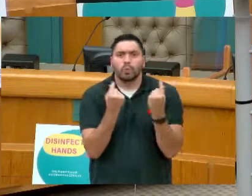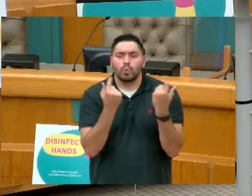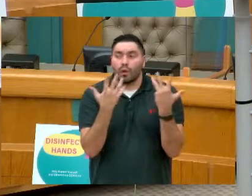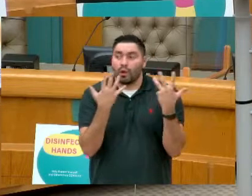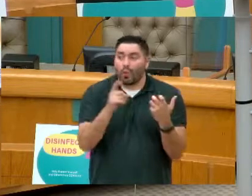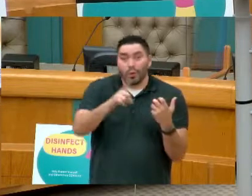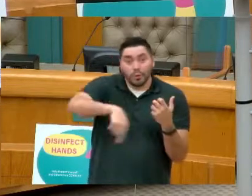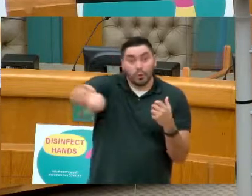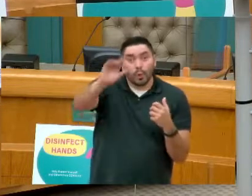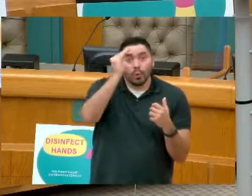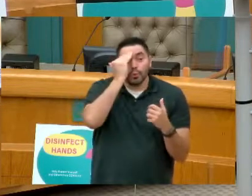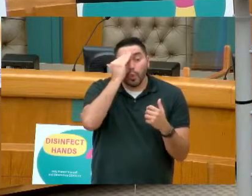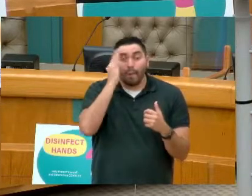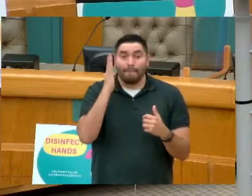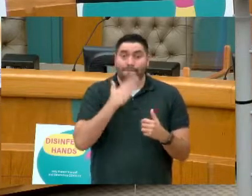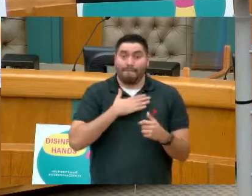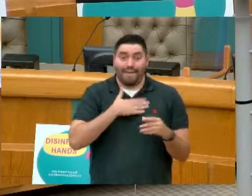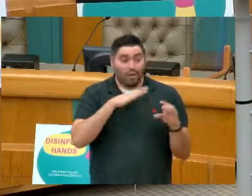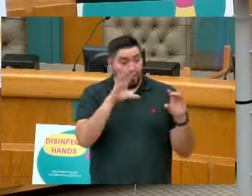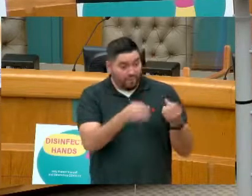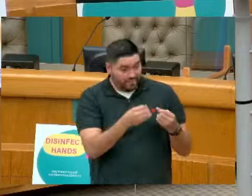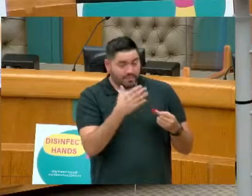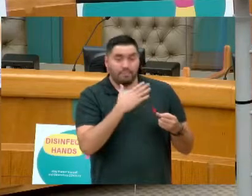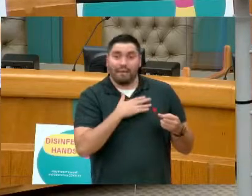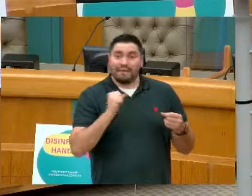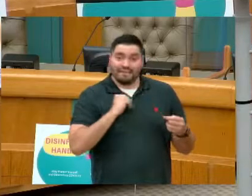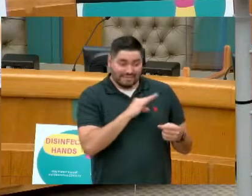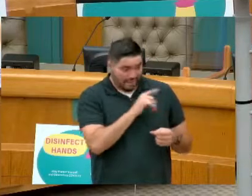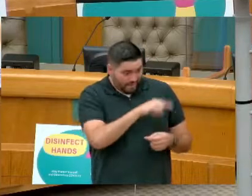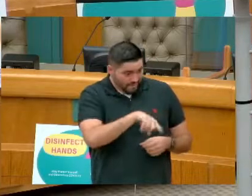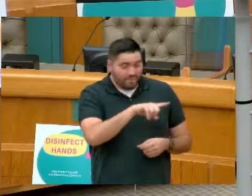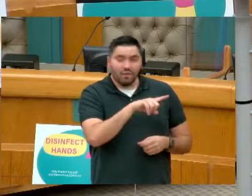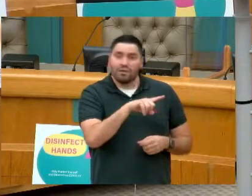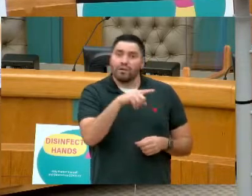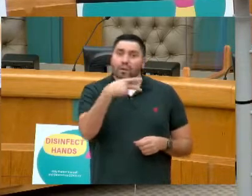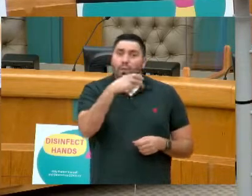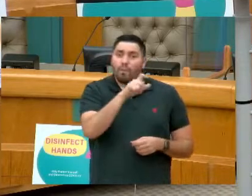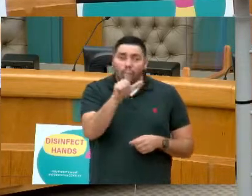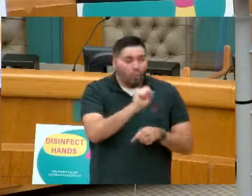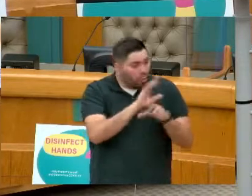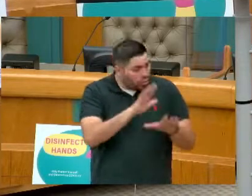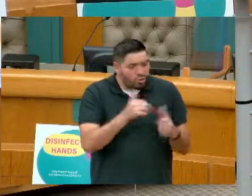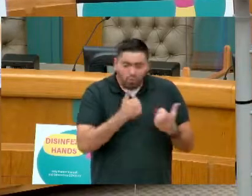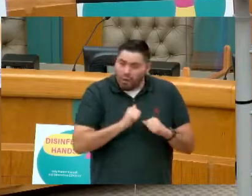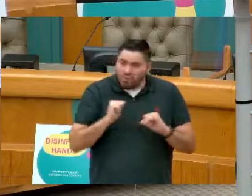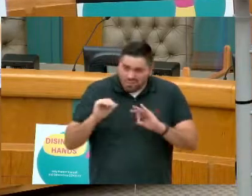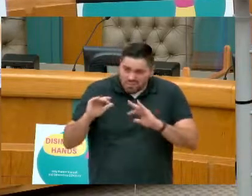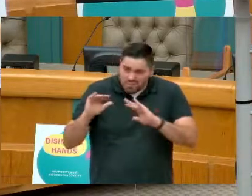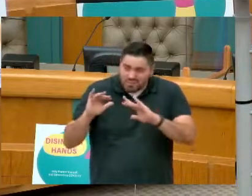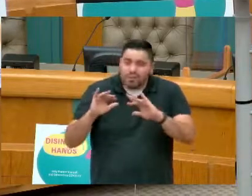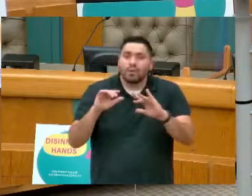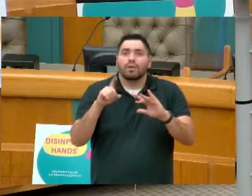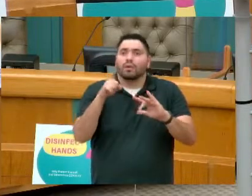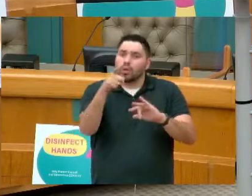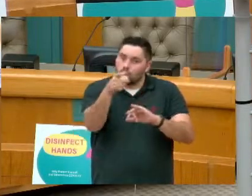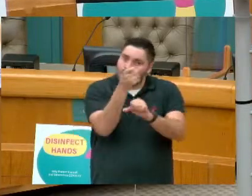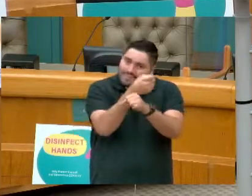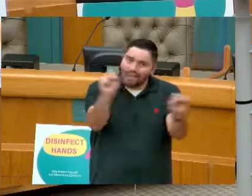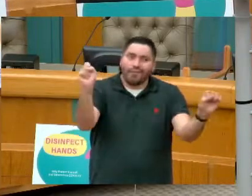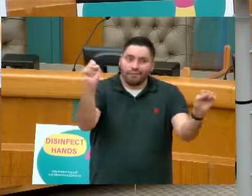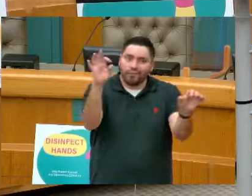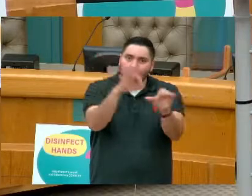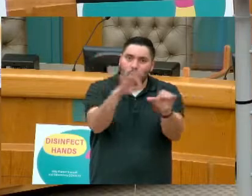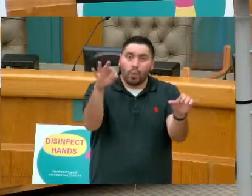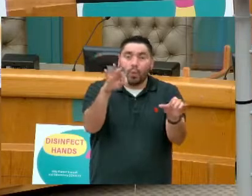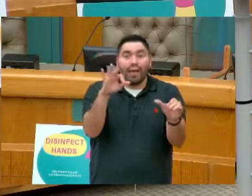all in this together and fighting this together. And we can do this, again, at the polling locations. Luckily for us, we were able